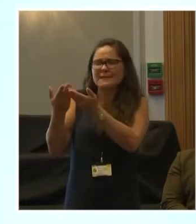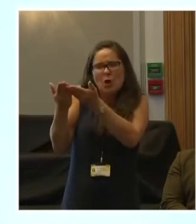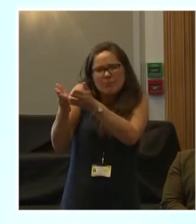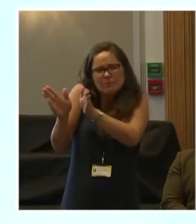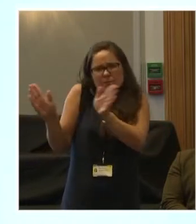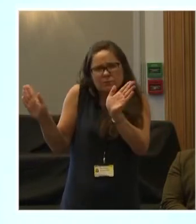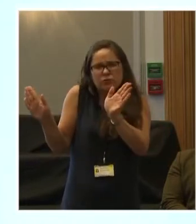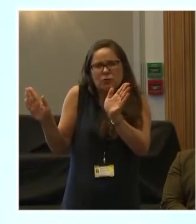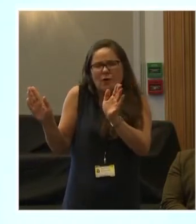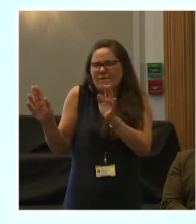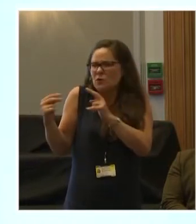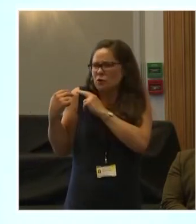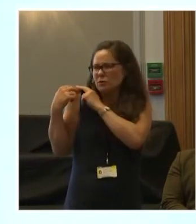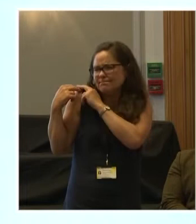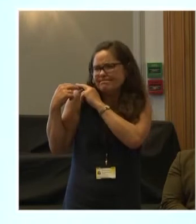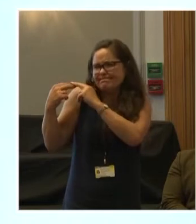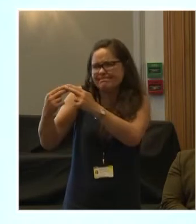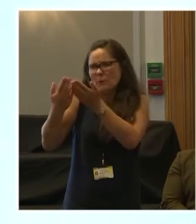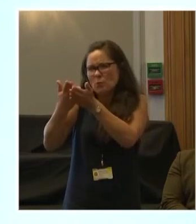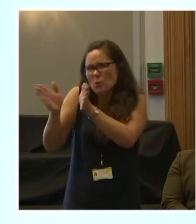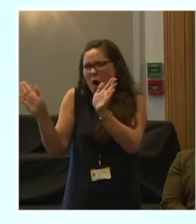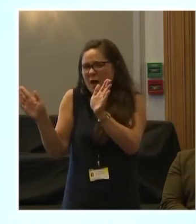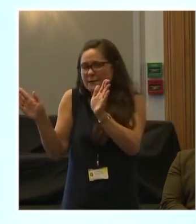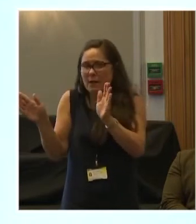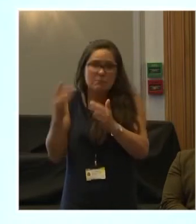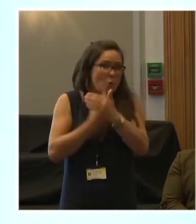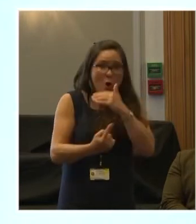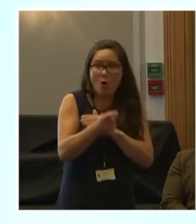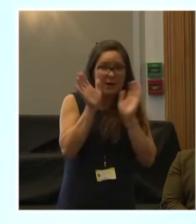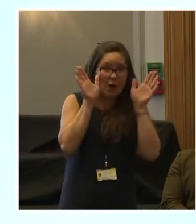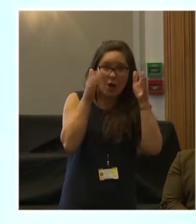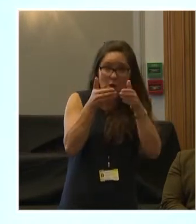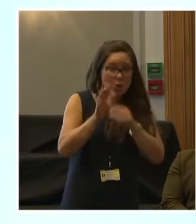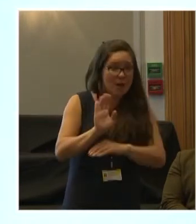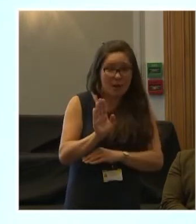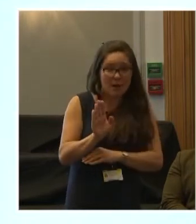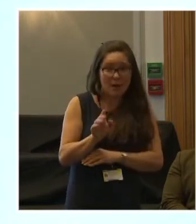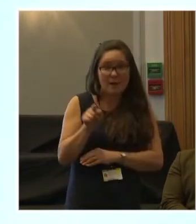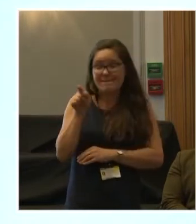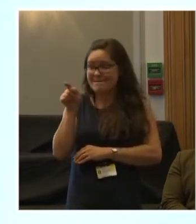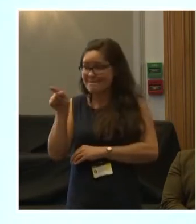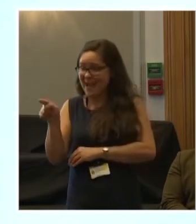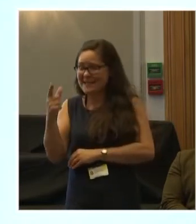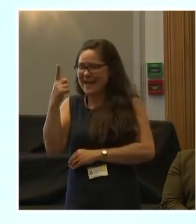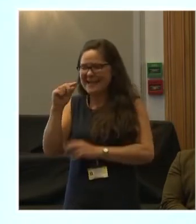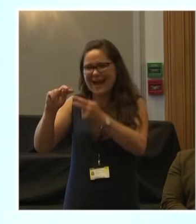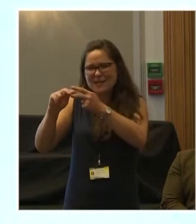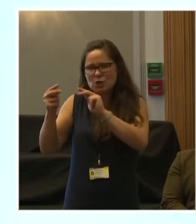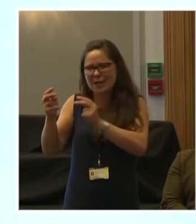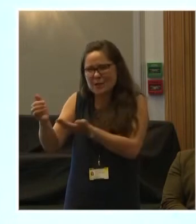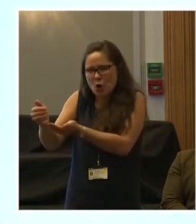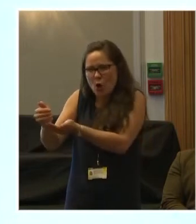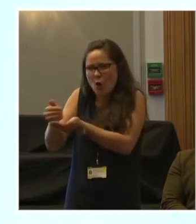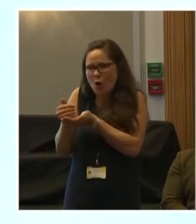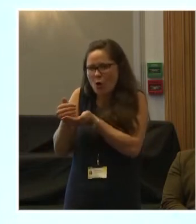just Usher syndrome. SMAR vectors have the capacity to hold much larger genes, and they have no viral